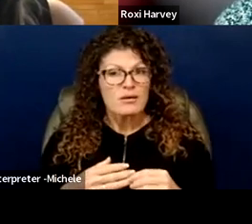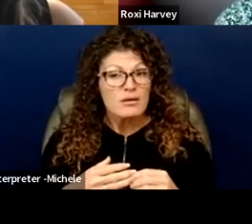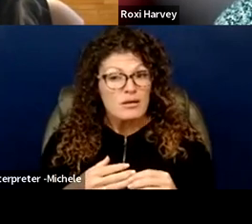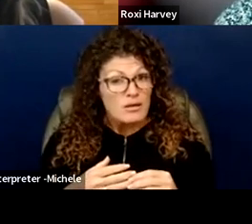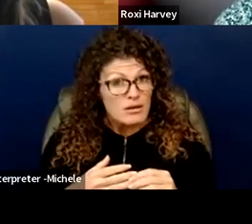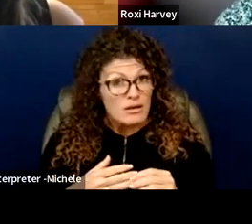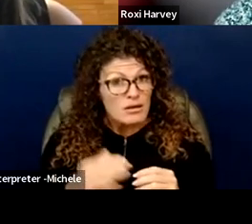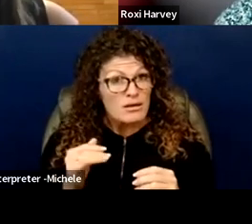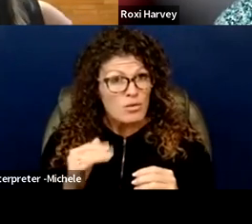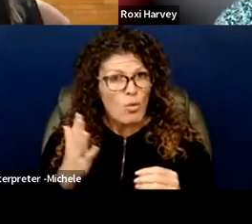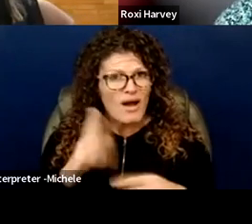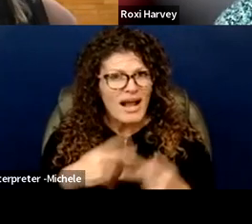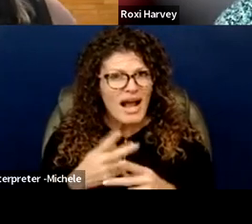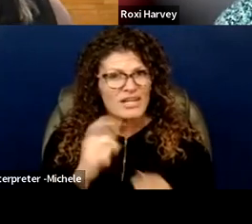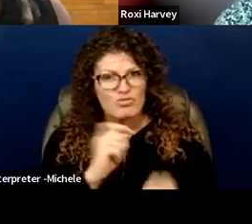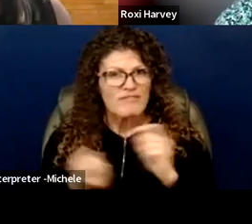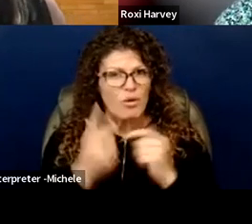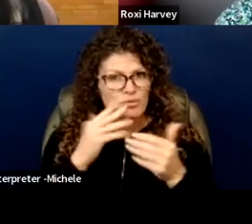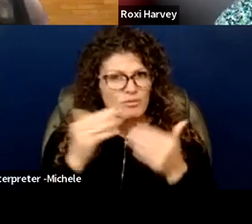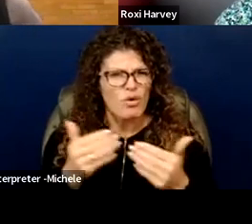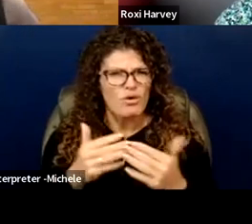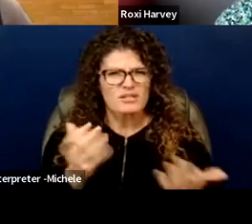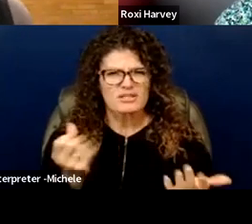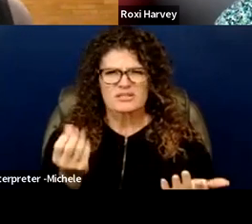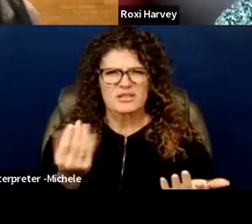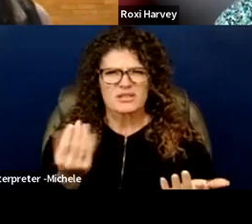trying to move forward. And so some of these questions were kind of